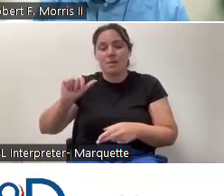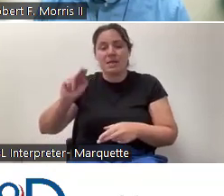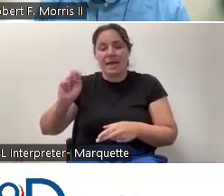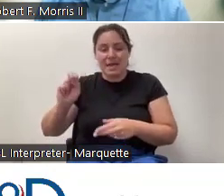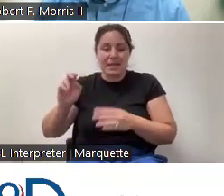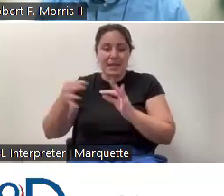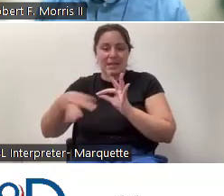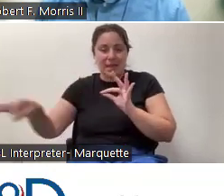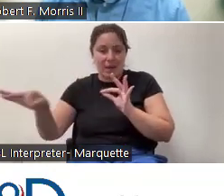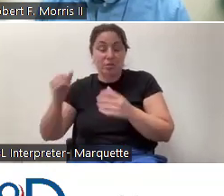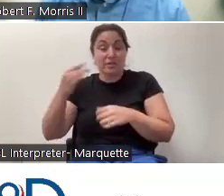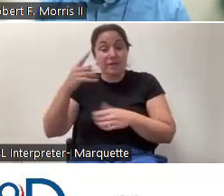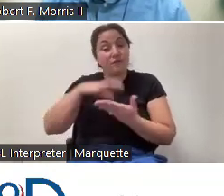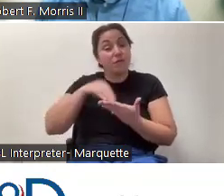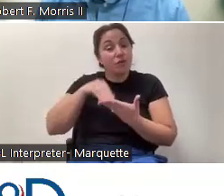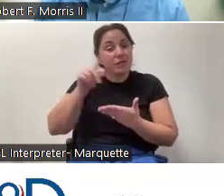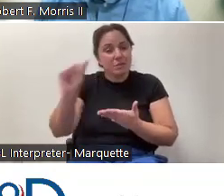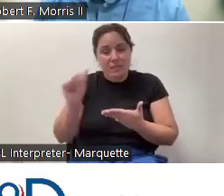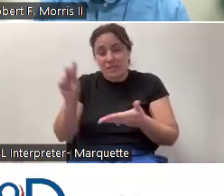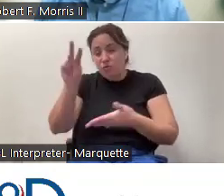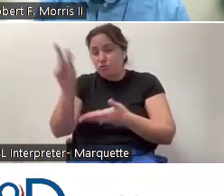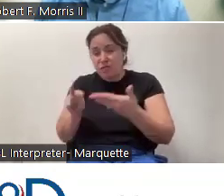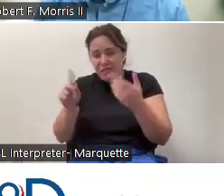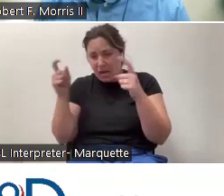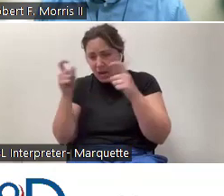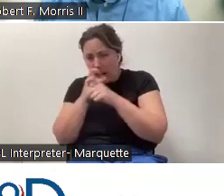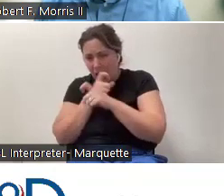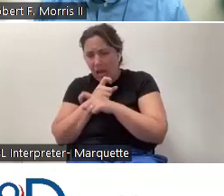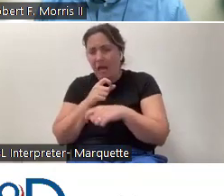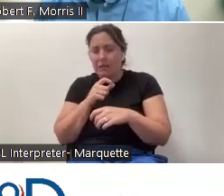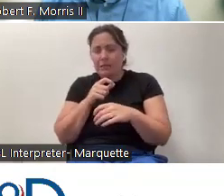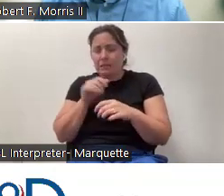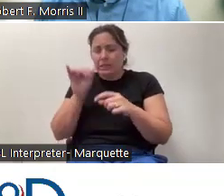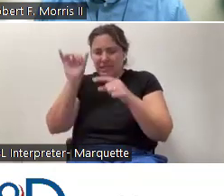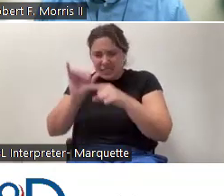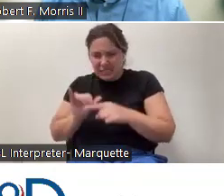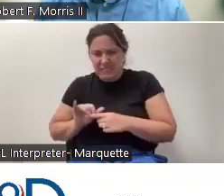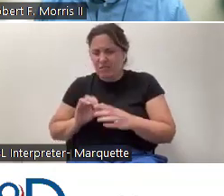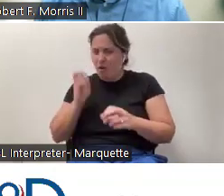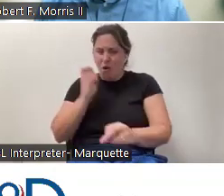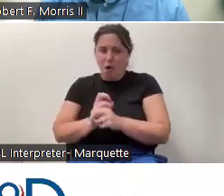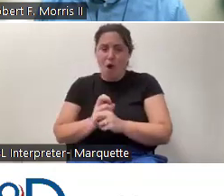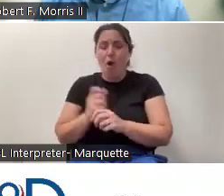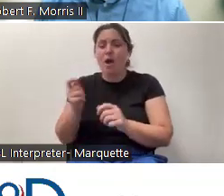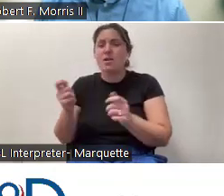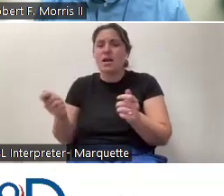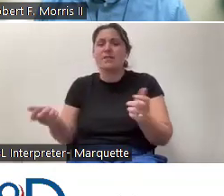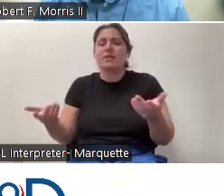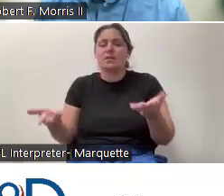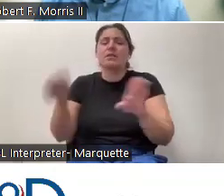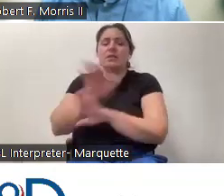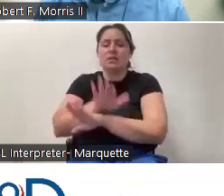let's say, with a learning disability, as well as somebody whose first language is not English. So those are some of the things we're looking